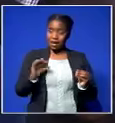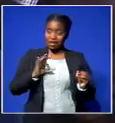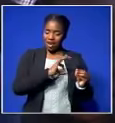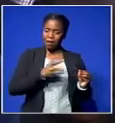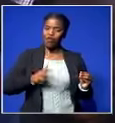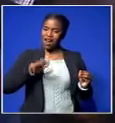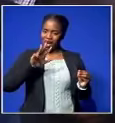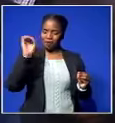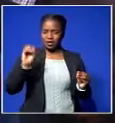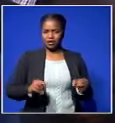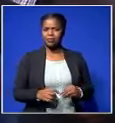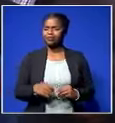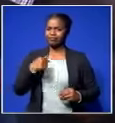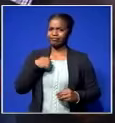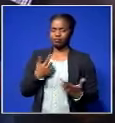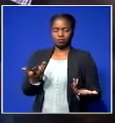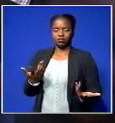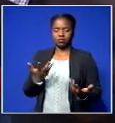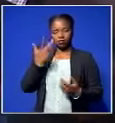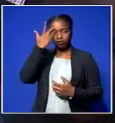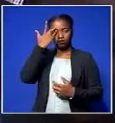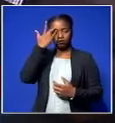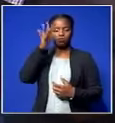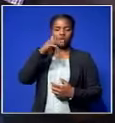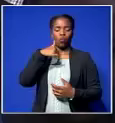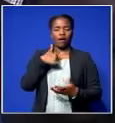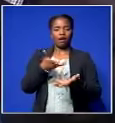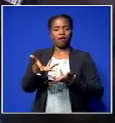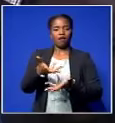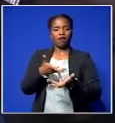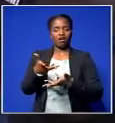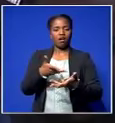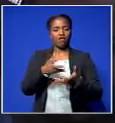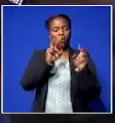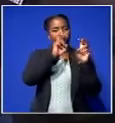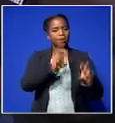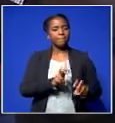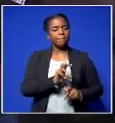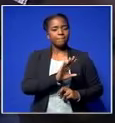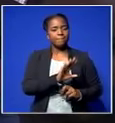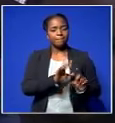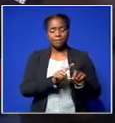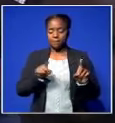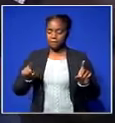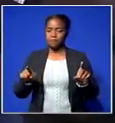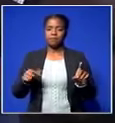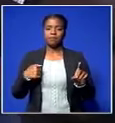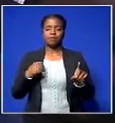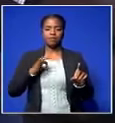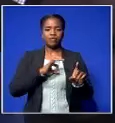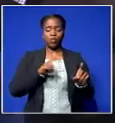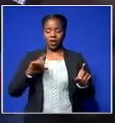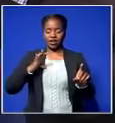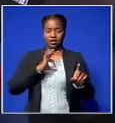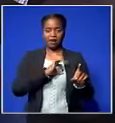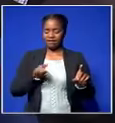these negotiations, who suddenly are negotiating on behalf of Eskom against workers, because workers are